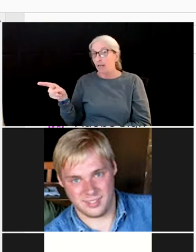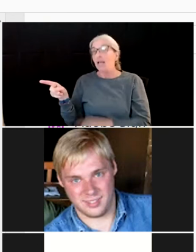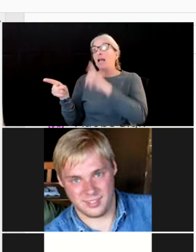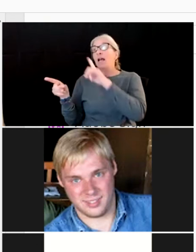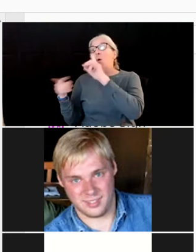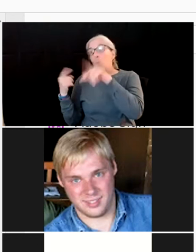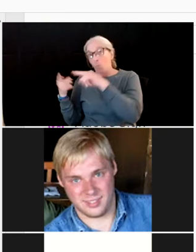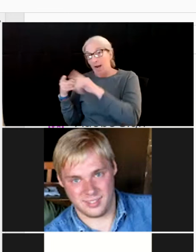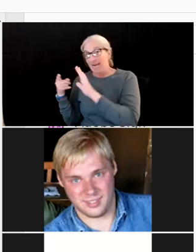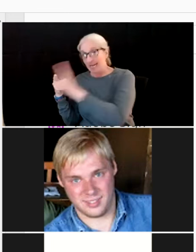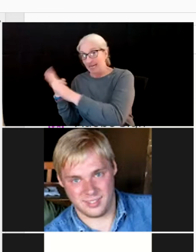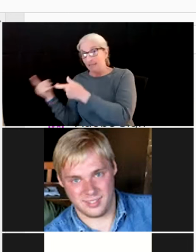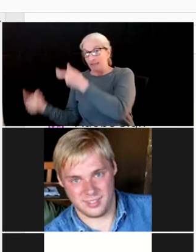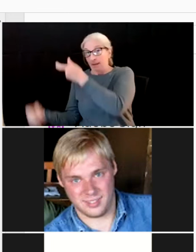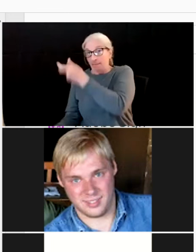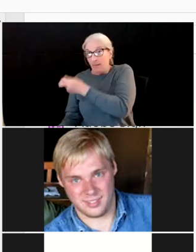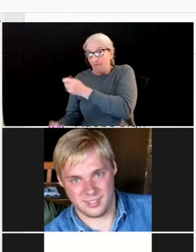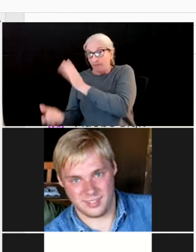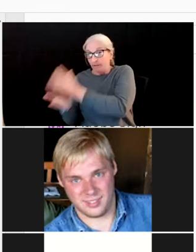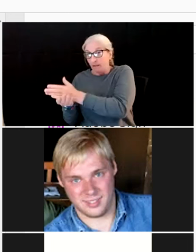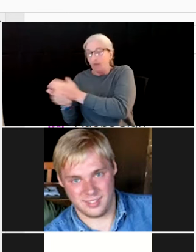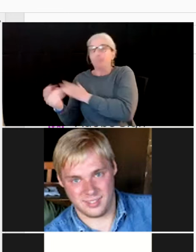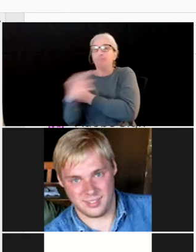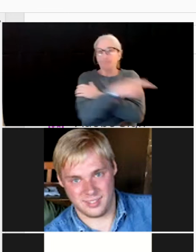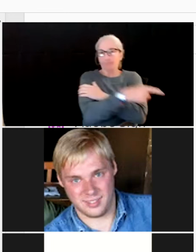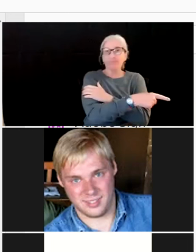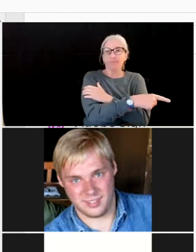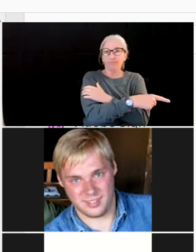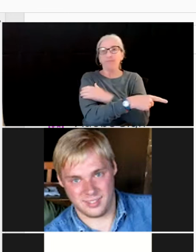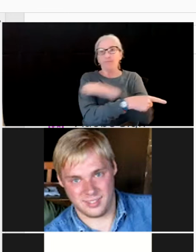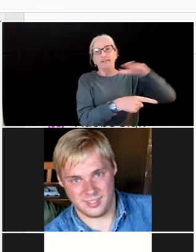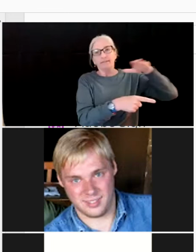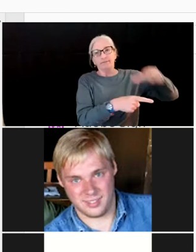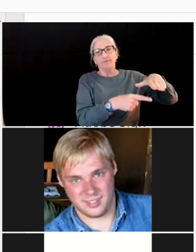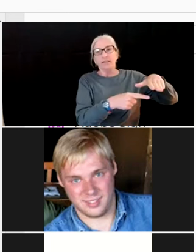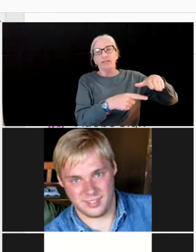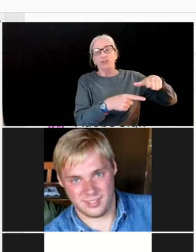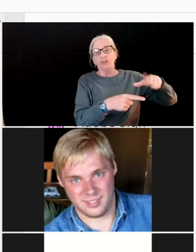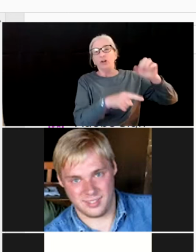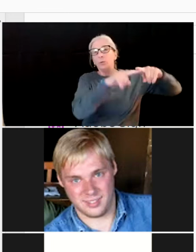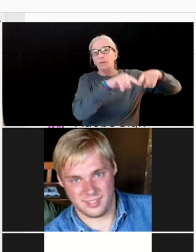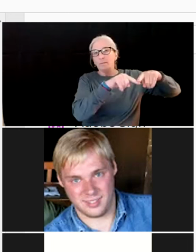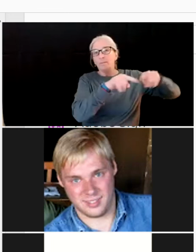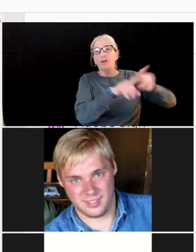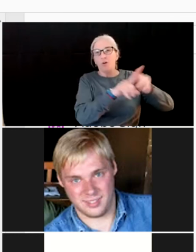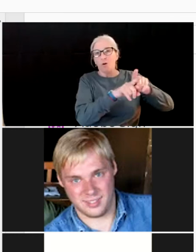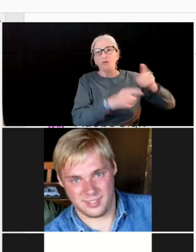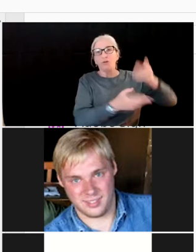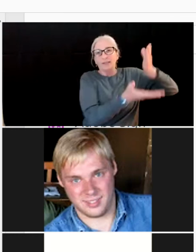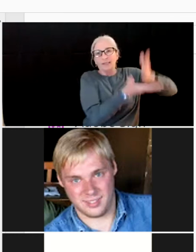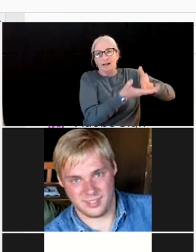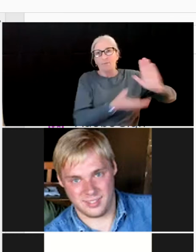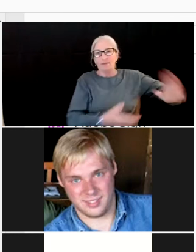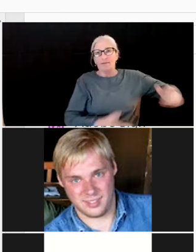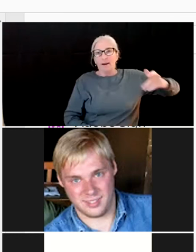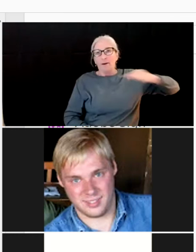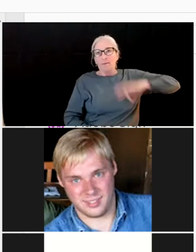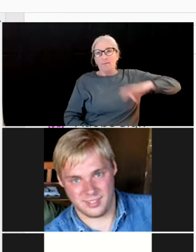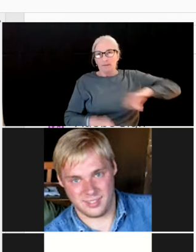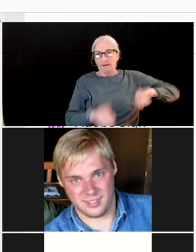so does the benefits of the dependent too, because that benefit is based on